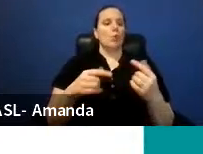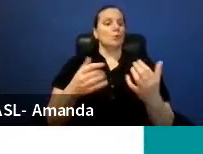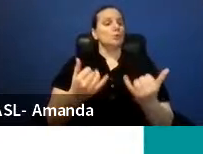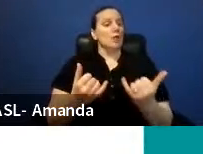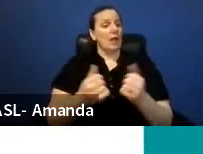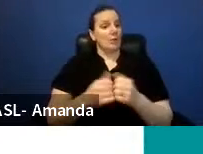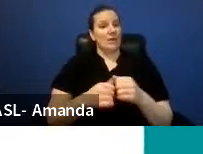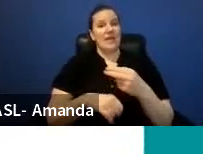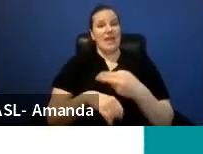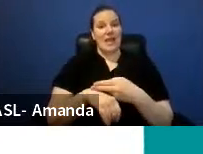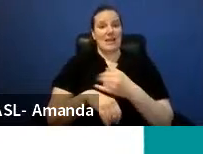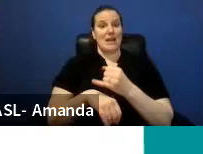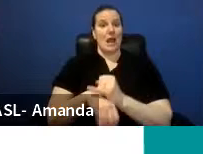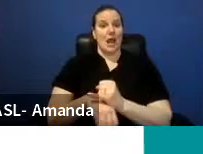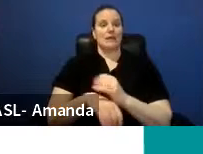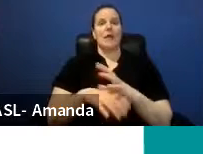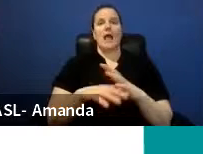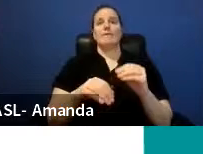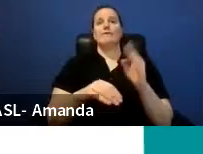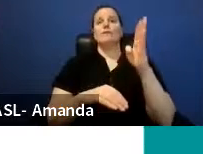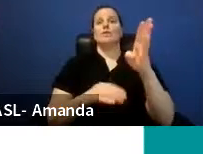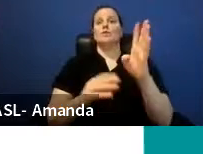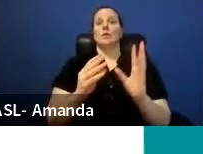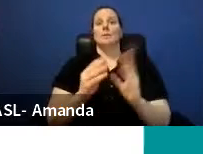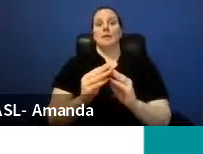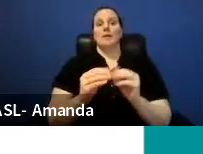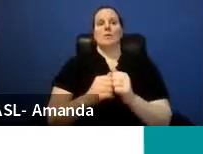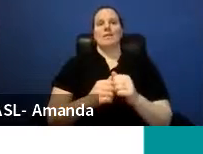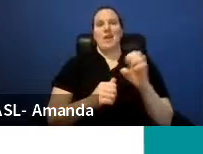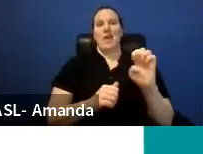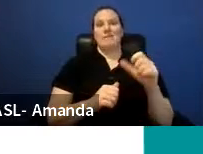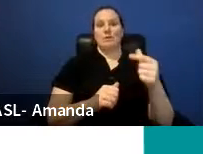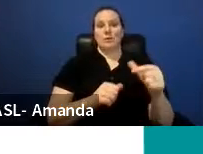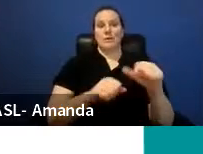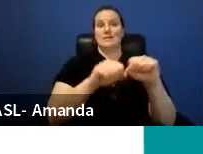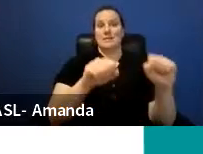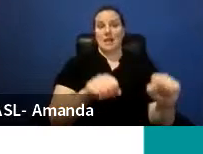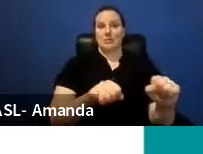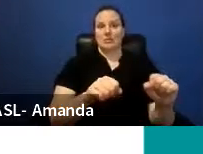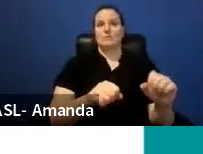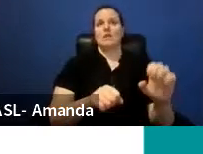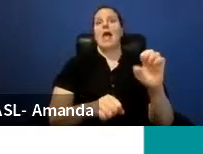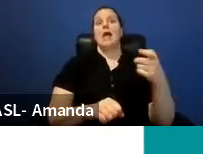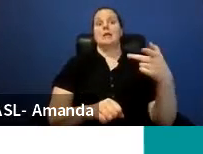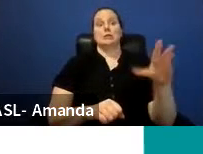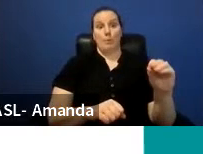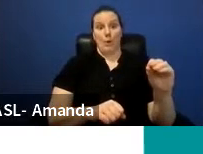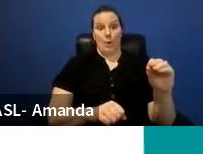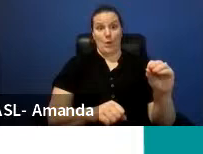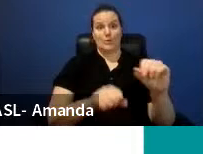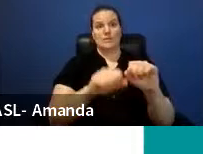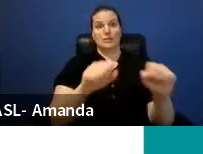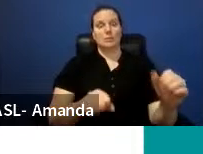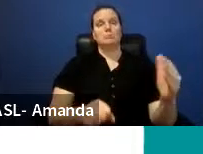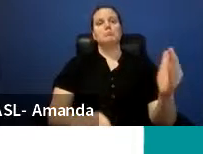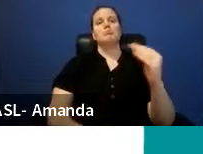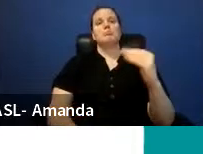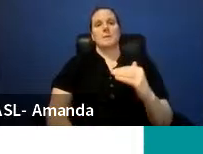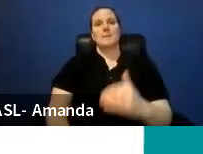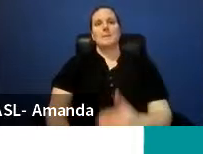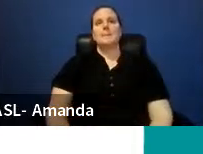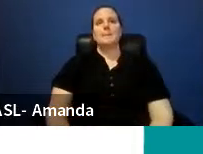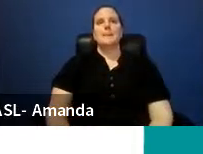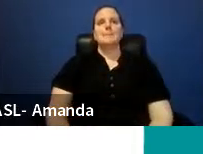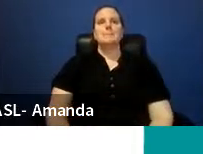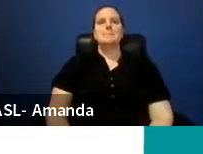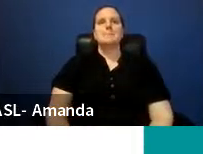Hayden Island. And then at future meetings, we'll cover Evergreen Station and Expo Station. Next. This will be less